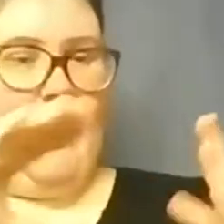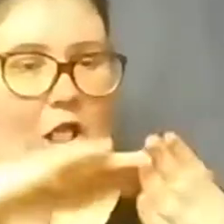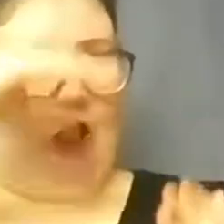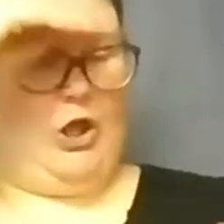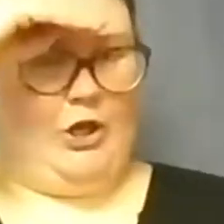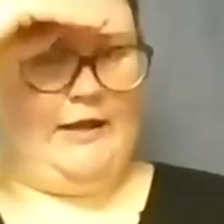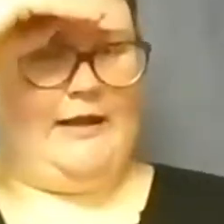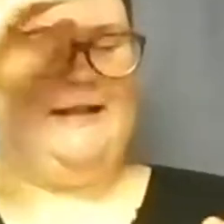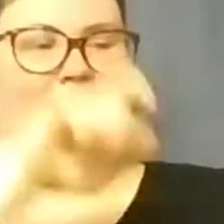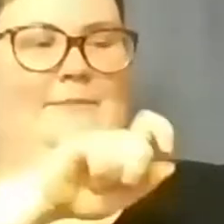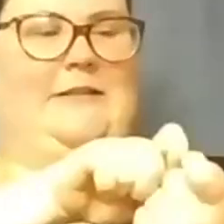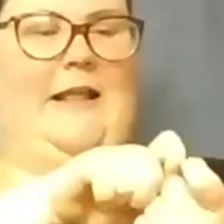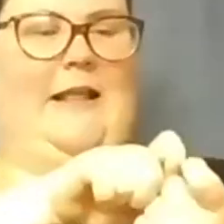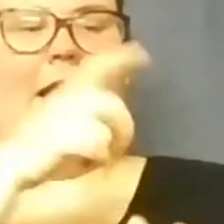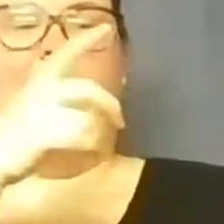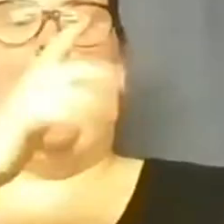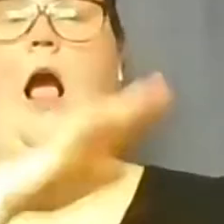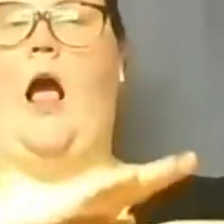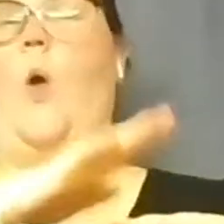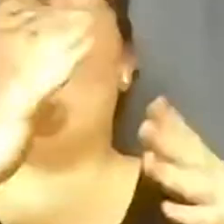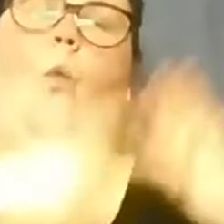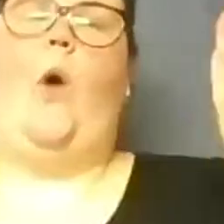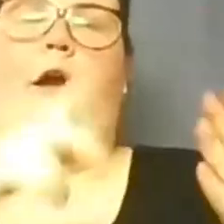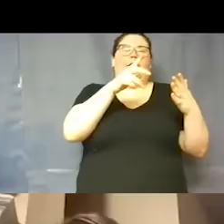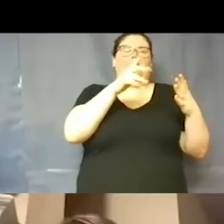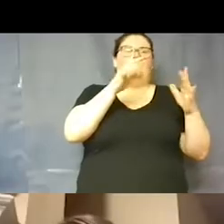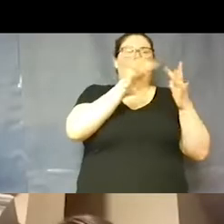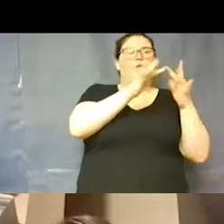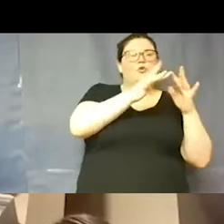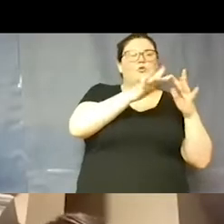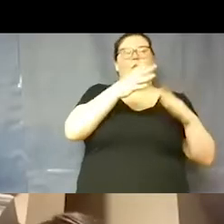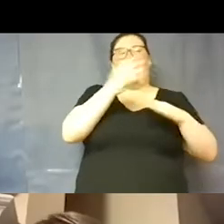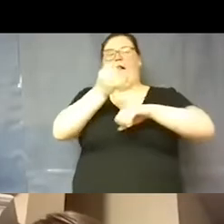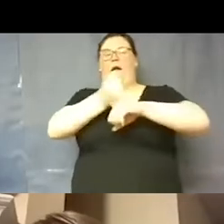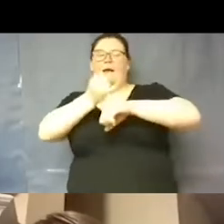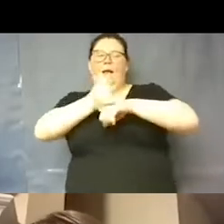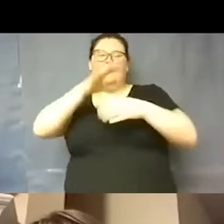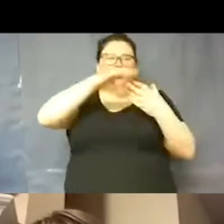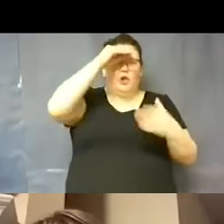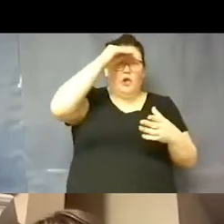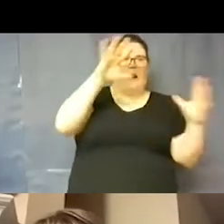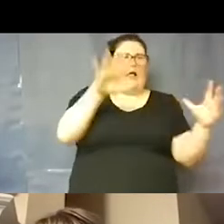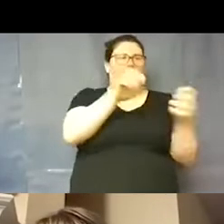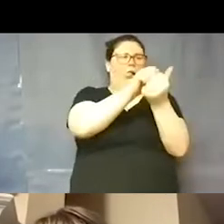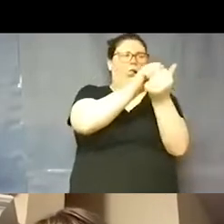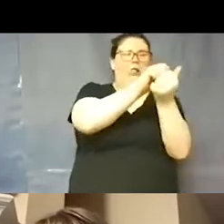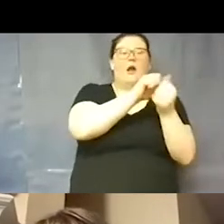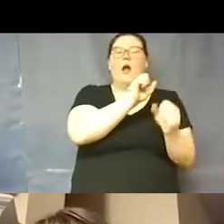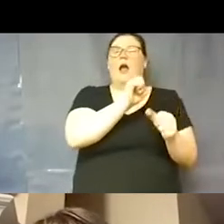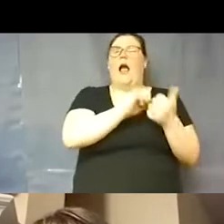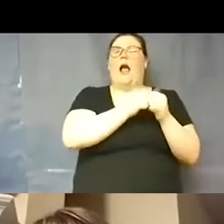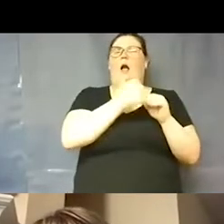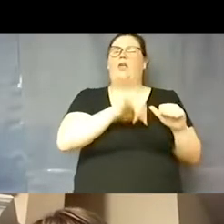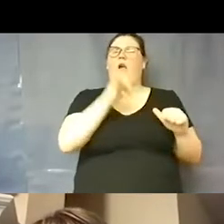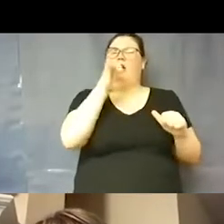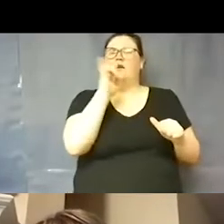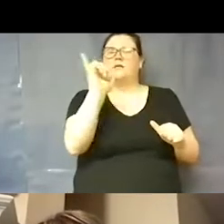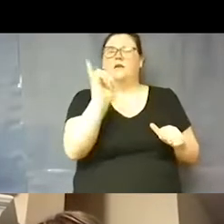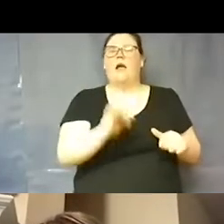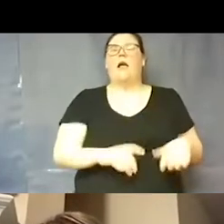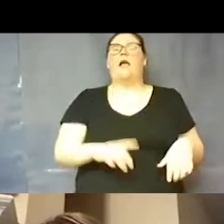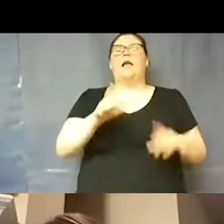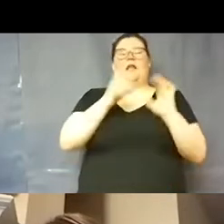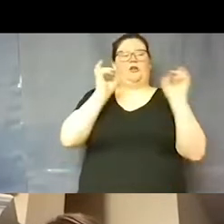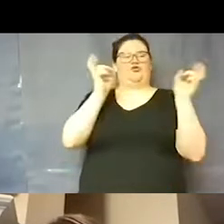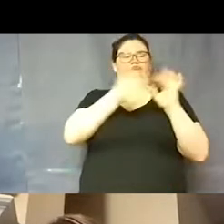what our virtual platform looks like, our on-campus learning, how those are integrated together, and so issues related to that, and then